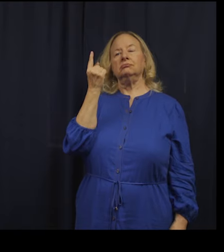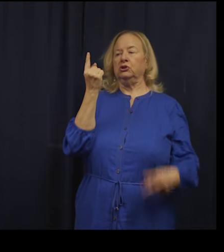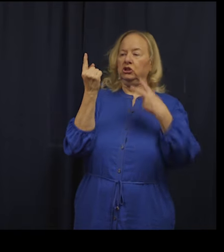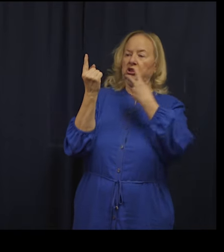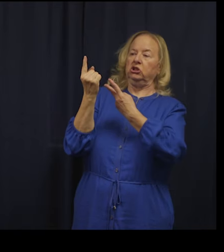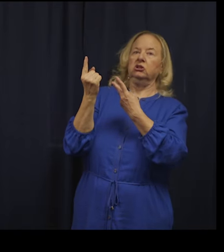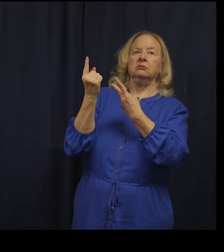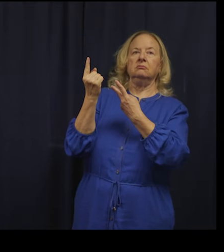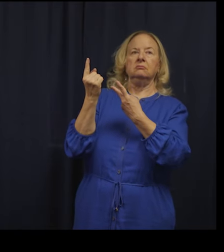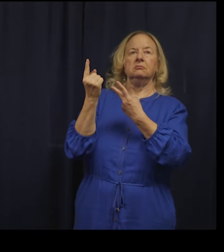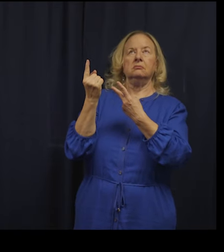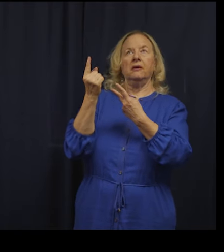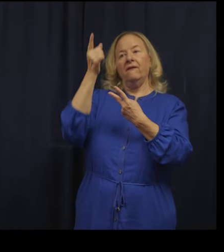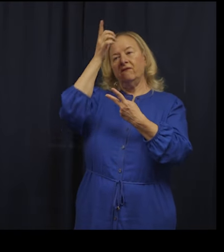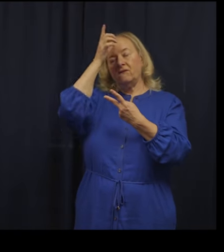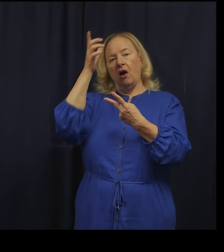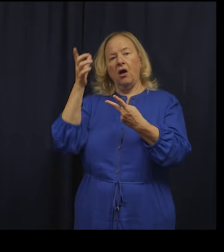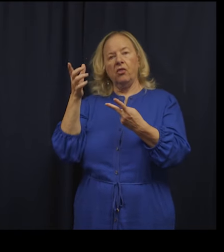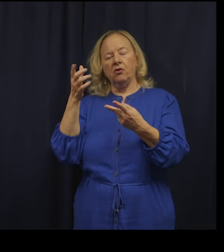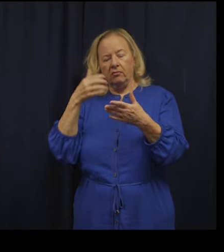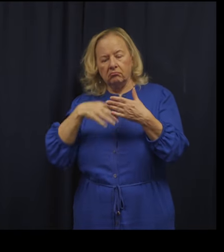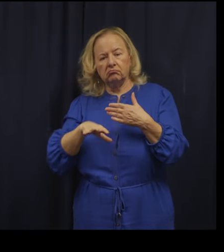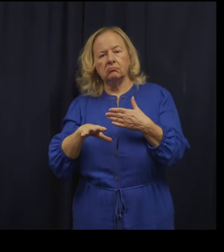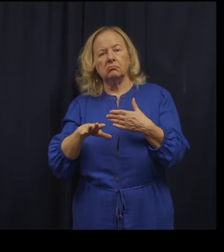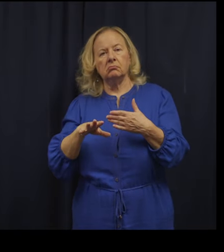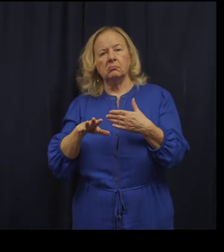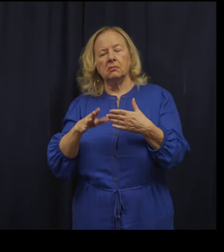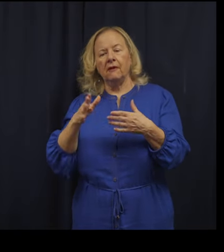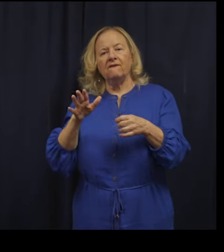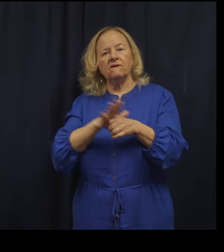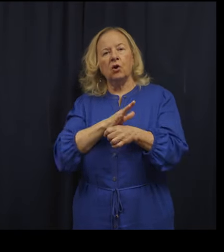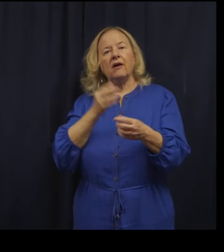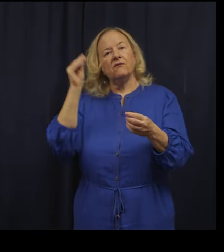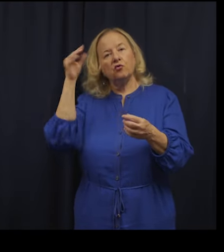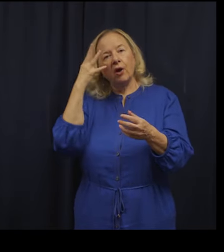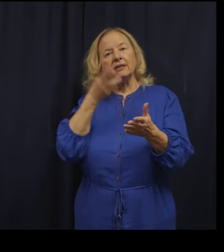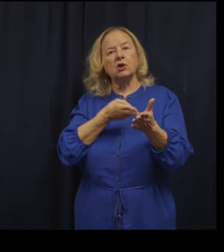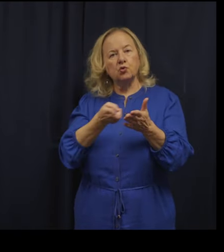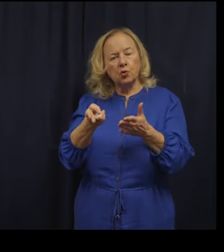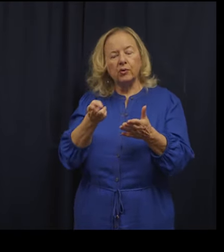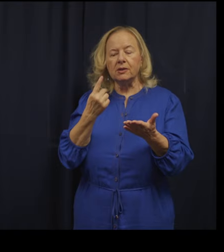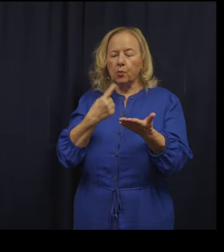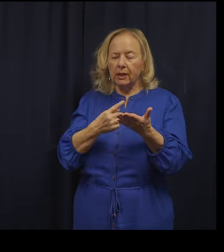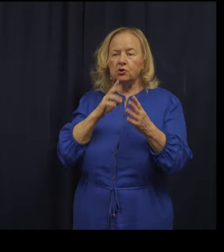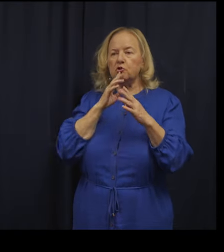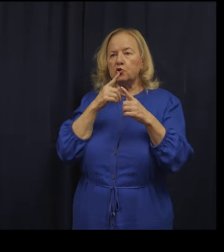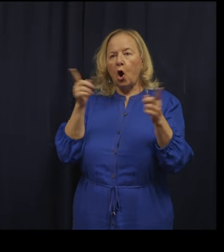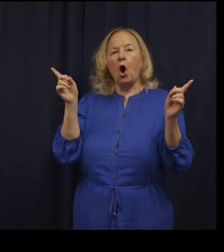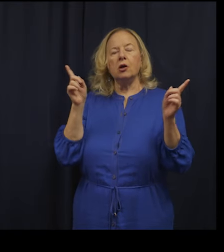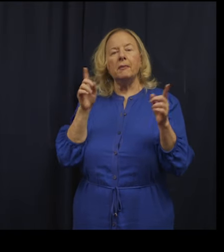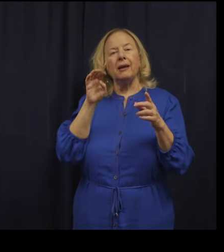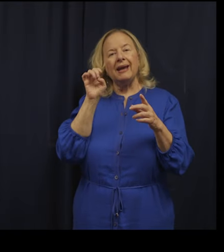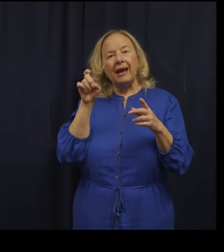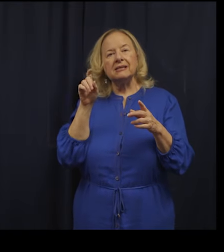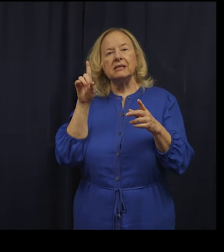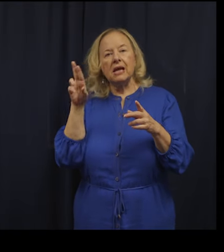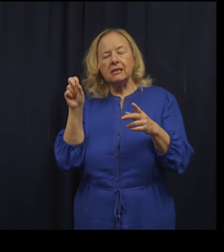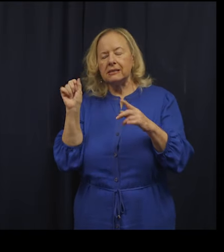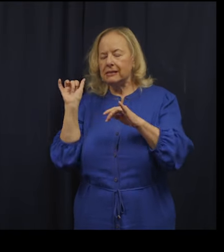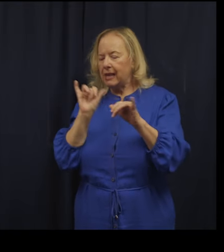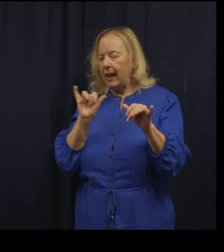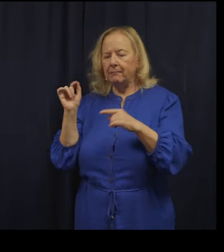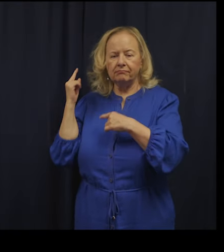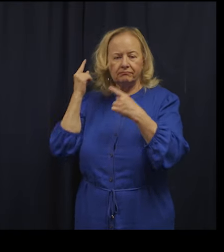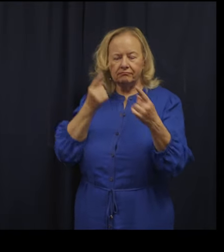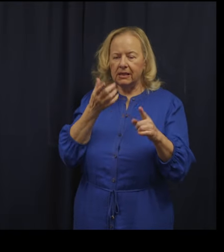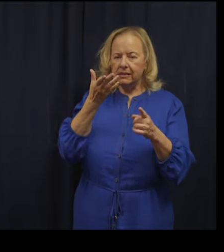the glory is of the begotten of the Father, full of what? Grace and truth. That's what he talked about in Exodus. That's